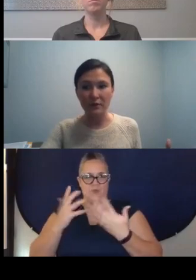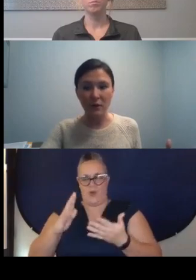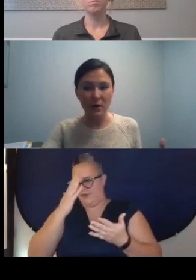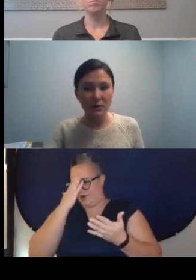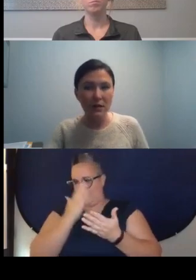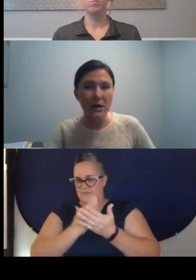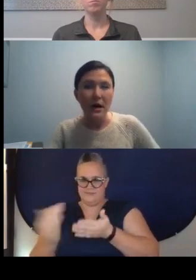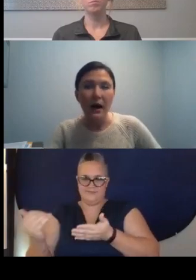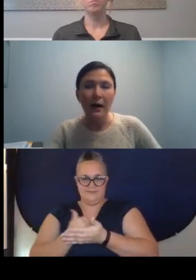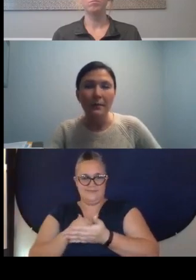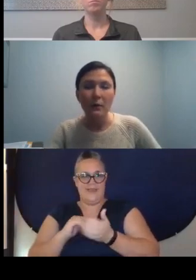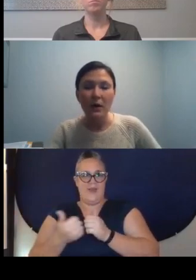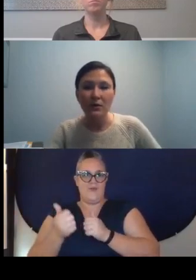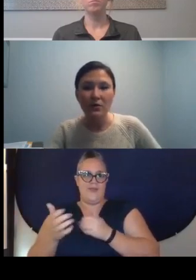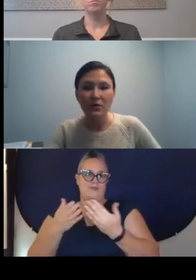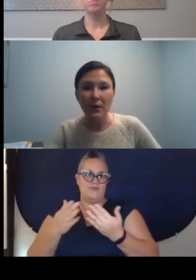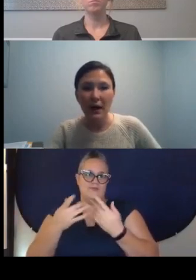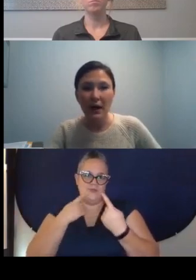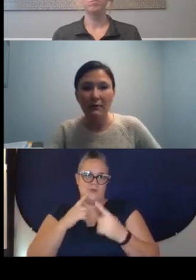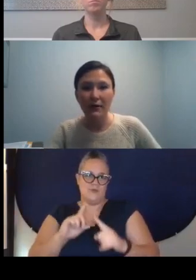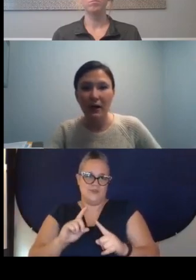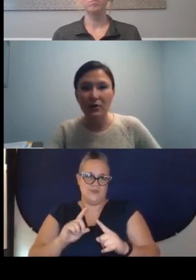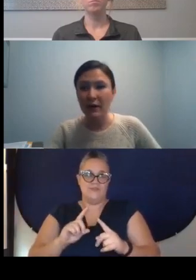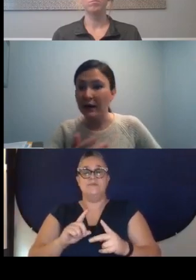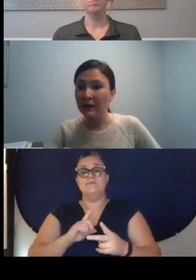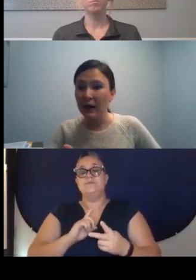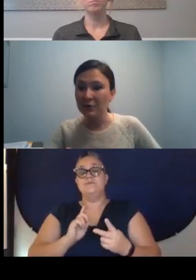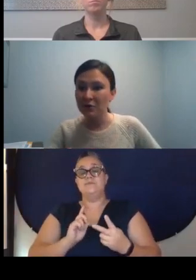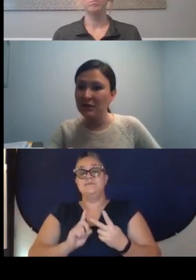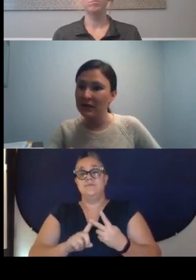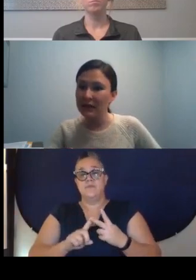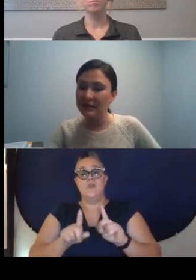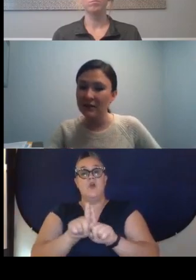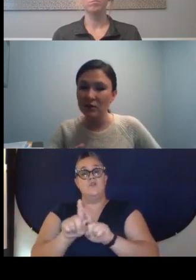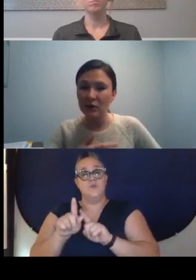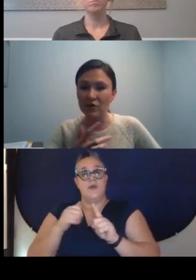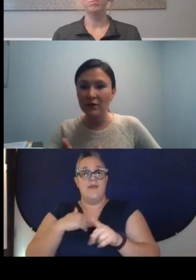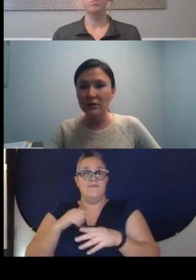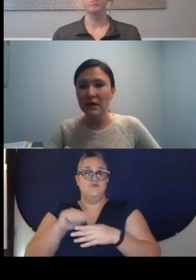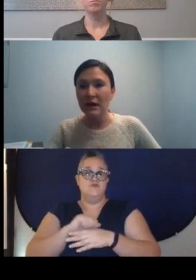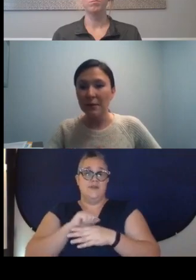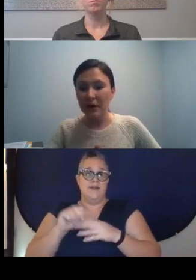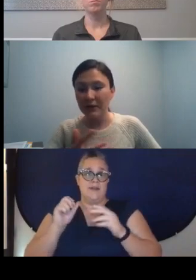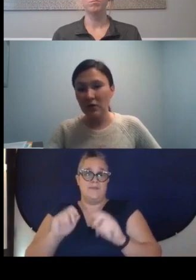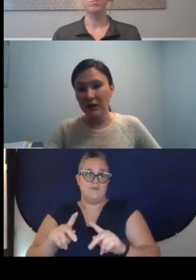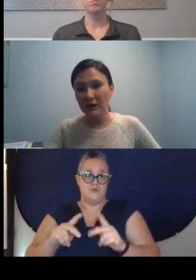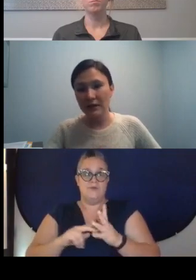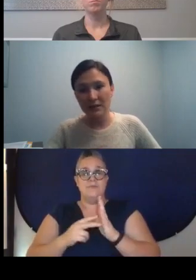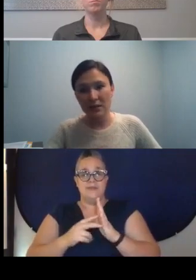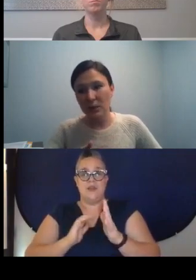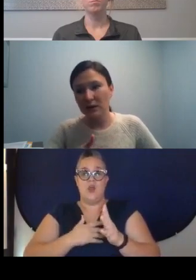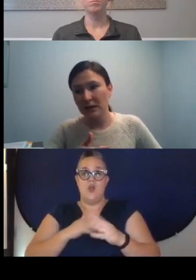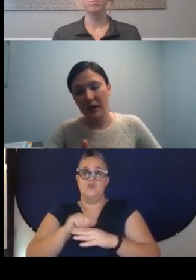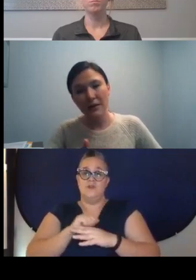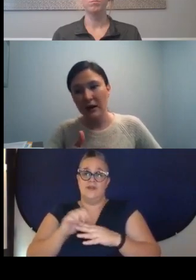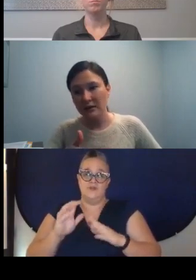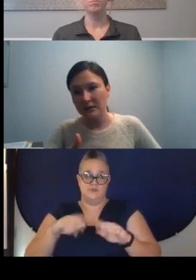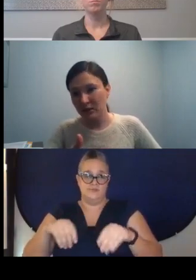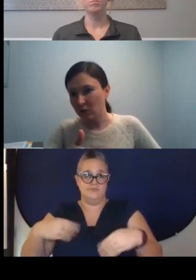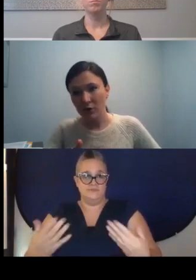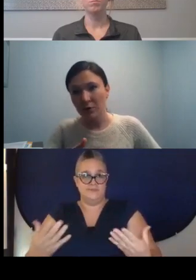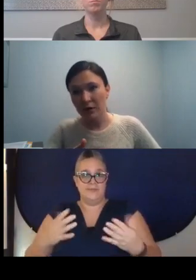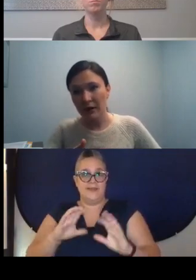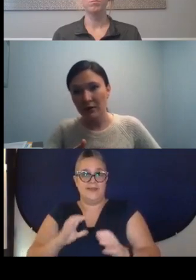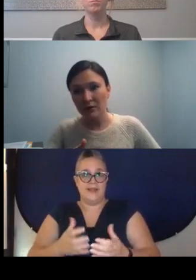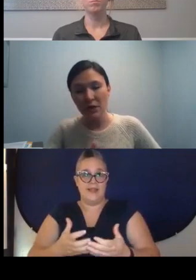how the service works. We also do have training opportunities, like I said. So our trainers put on the training classes as well as they kind of act